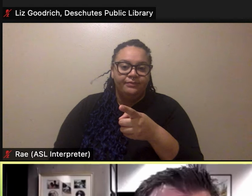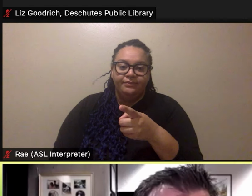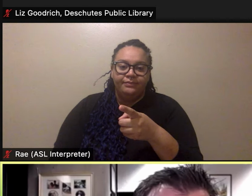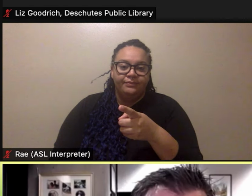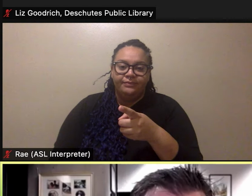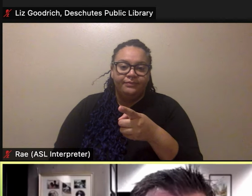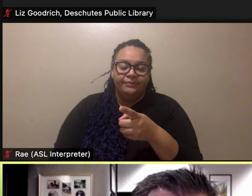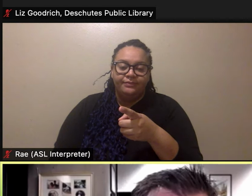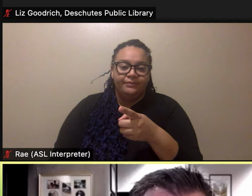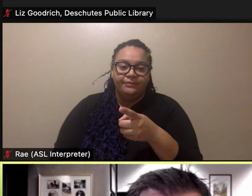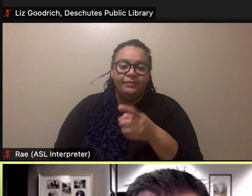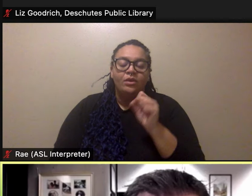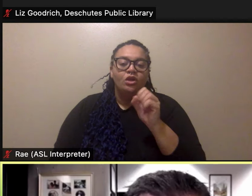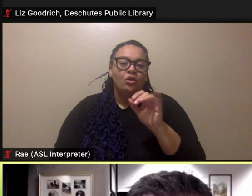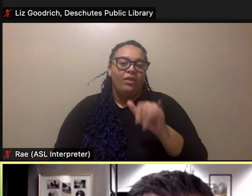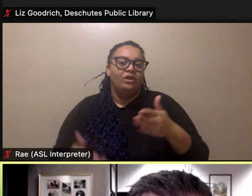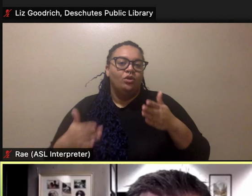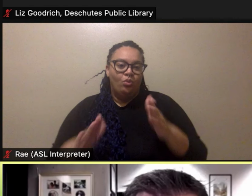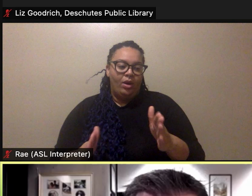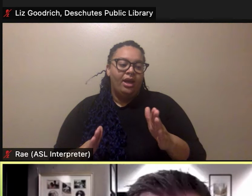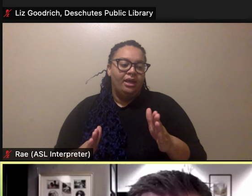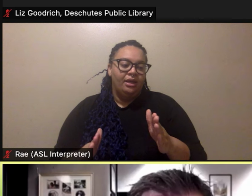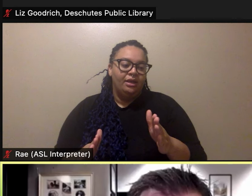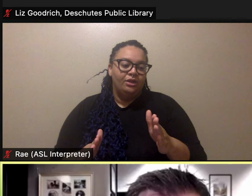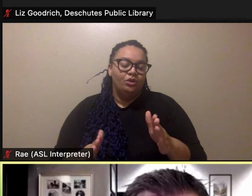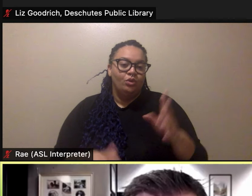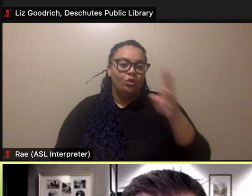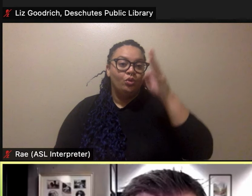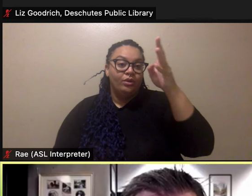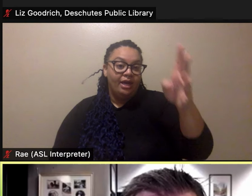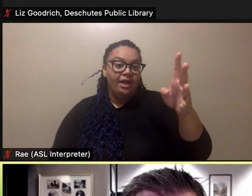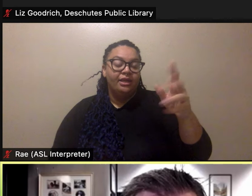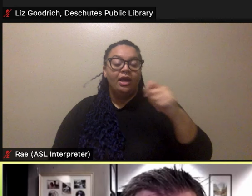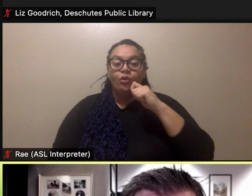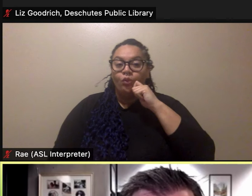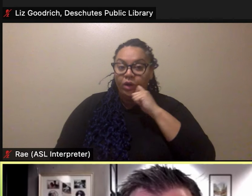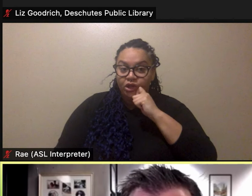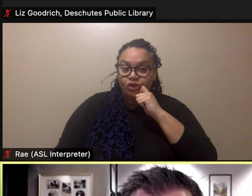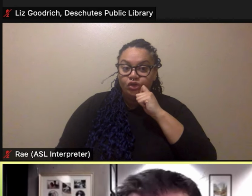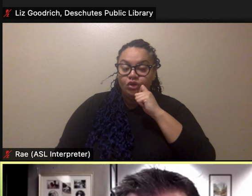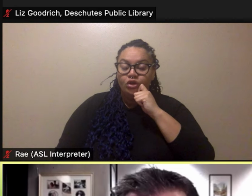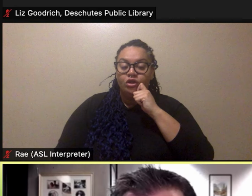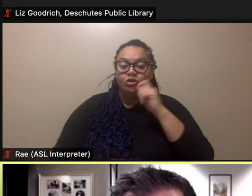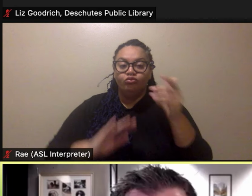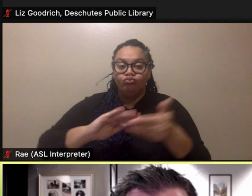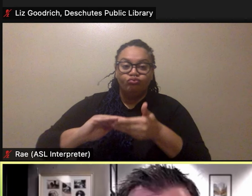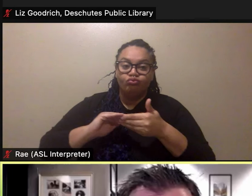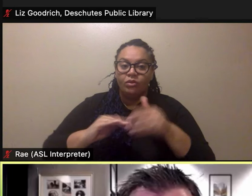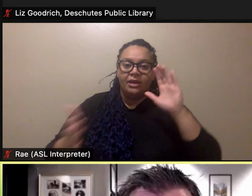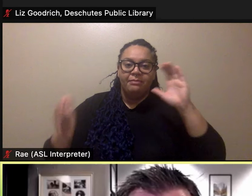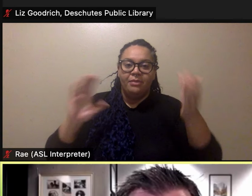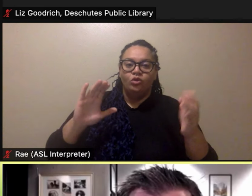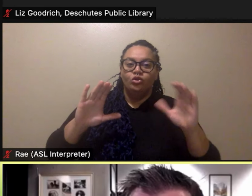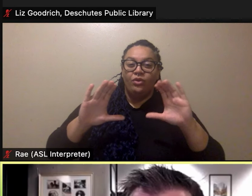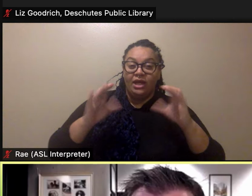So this is a way to create a racial solidarity versus that class solidarity that was